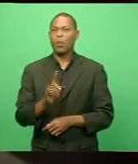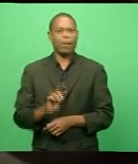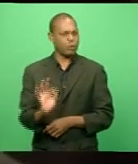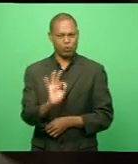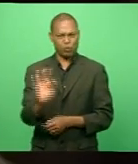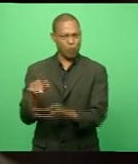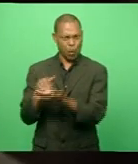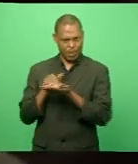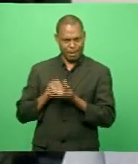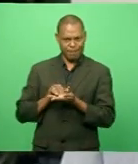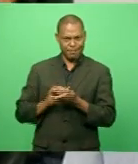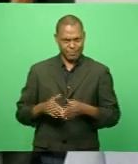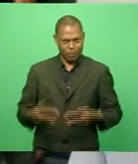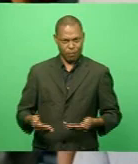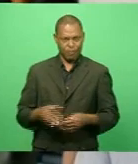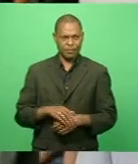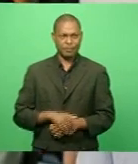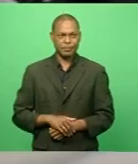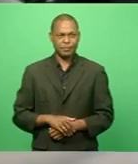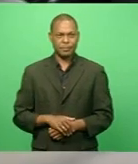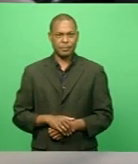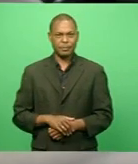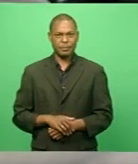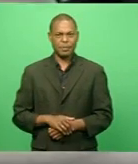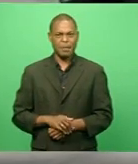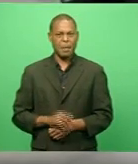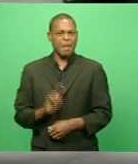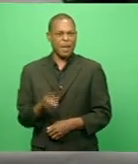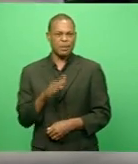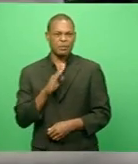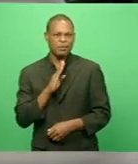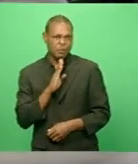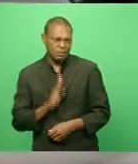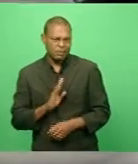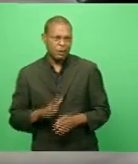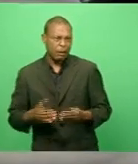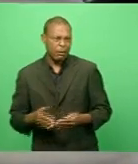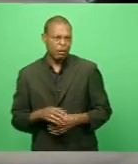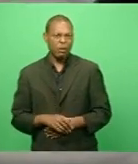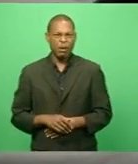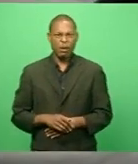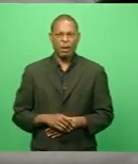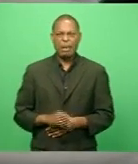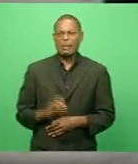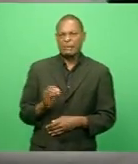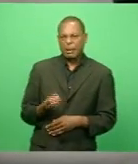these trying times. What saddens me sometimes, this is propagated by those